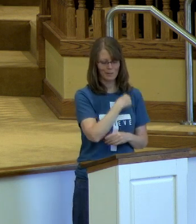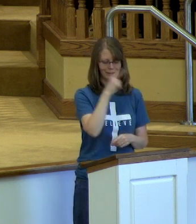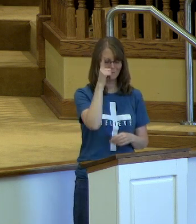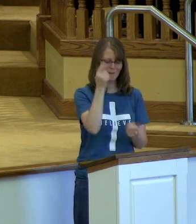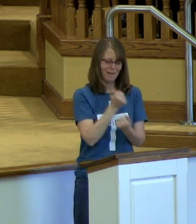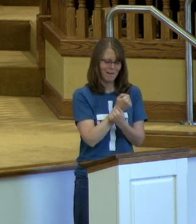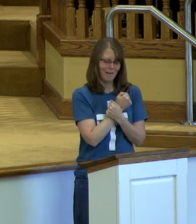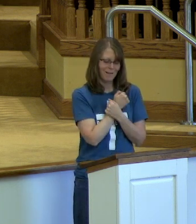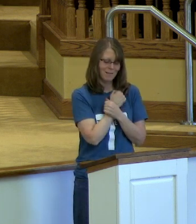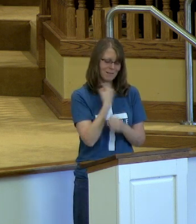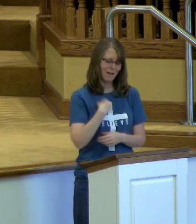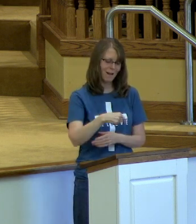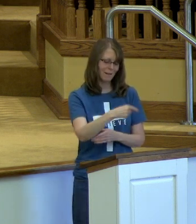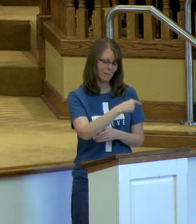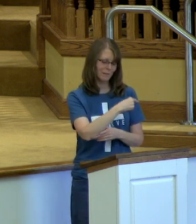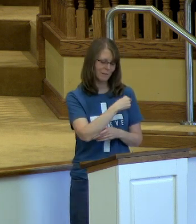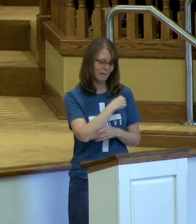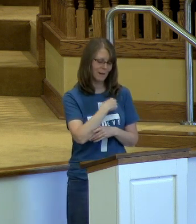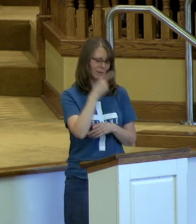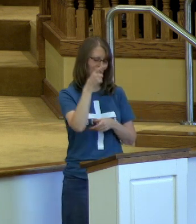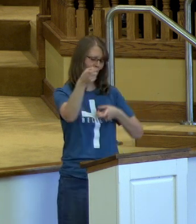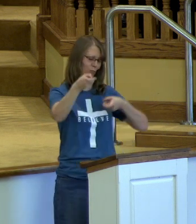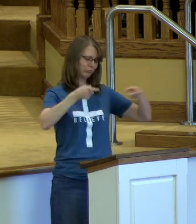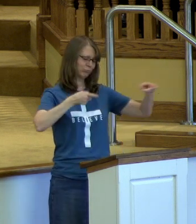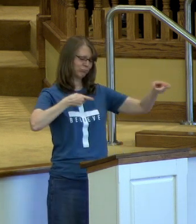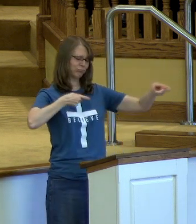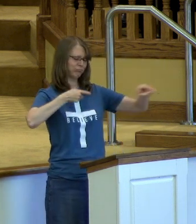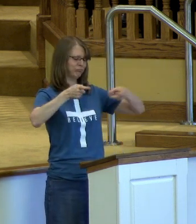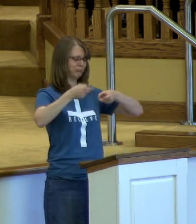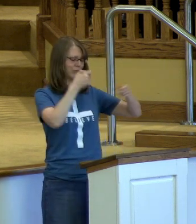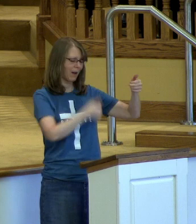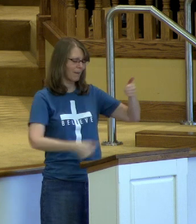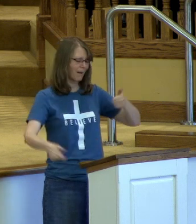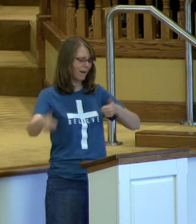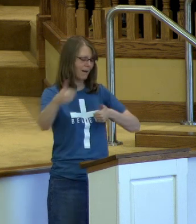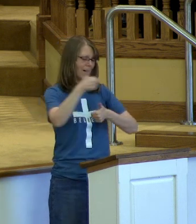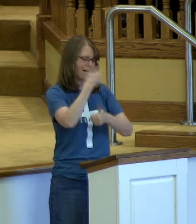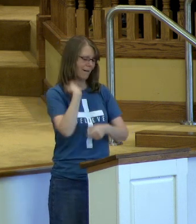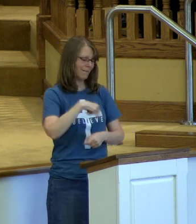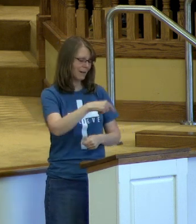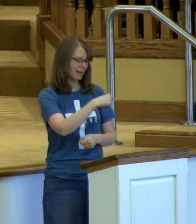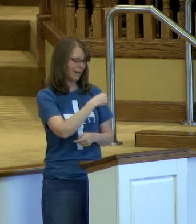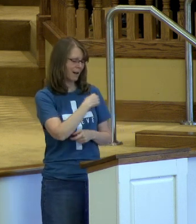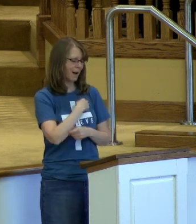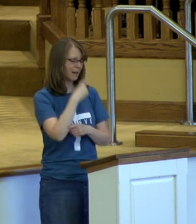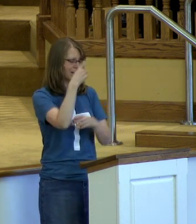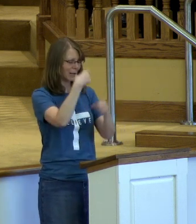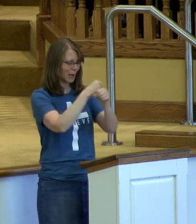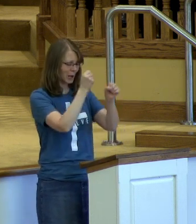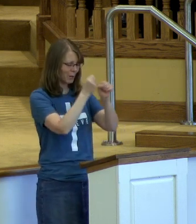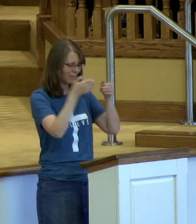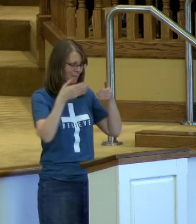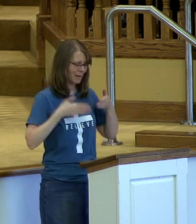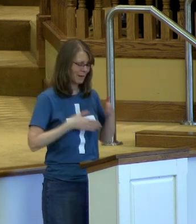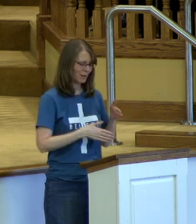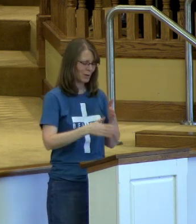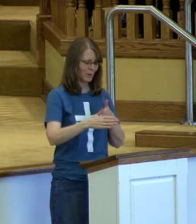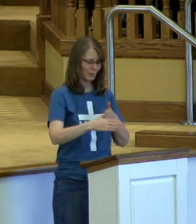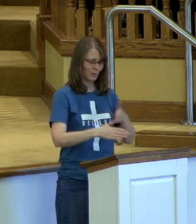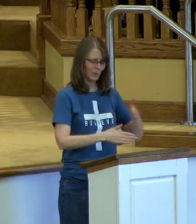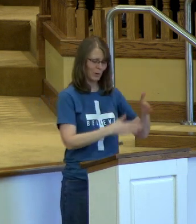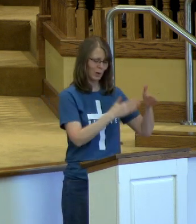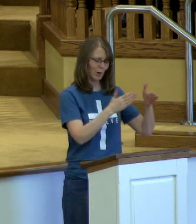us, and though he rules and reigns above us, he would make a way to take us by